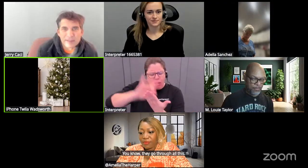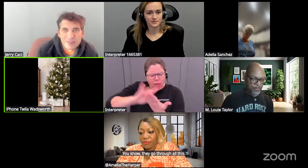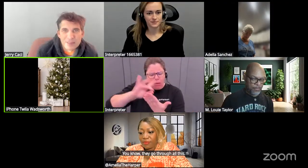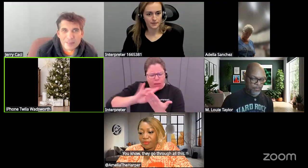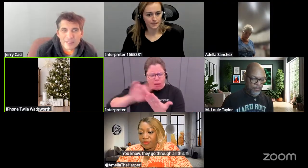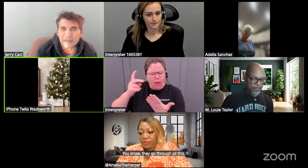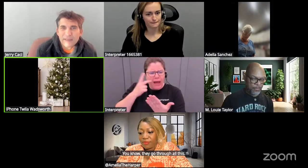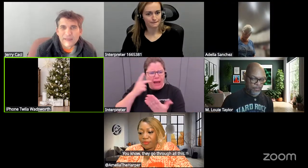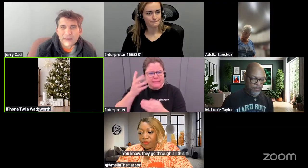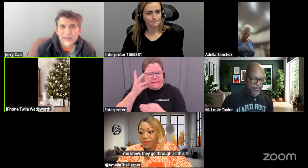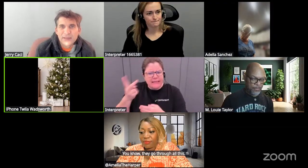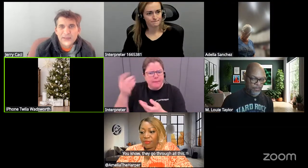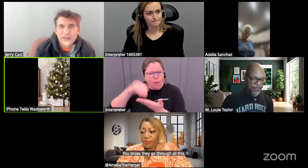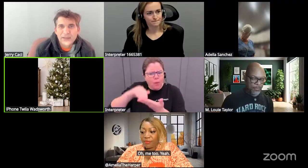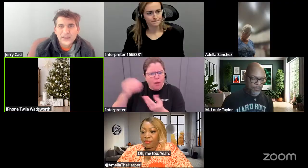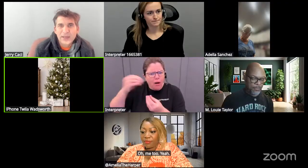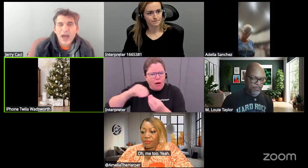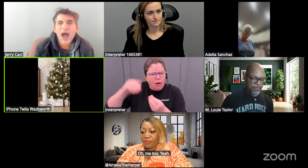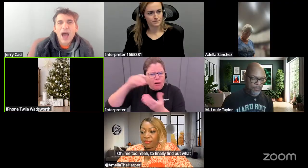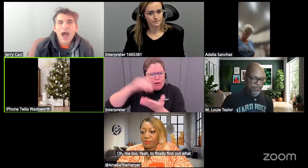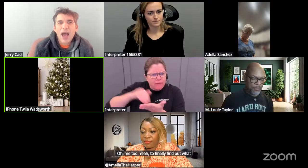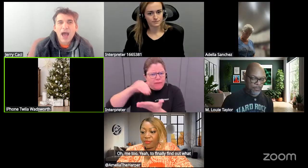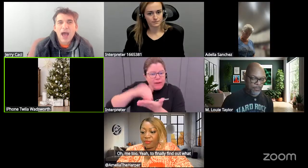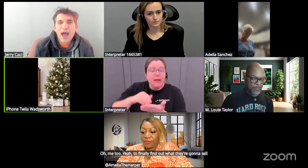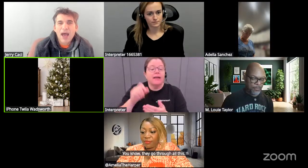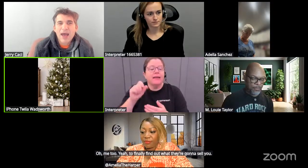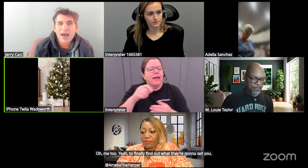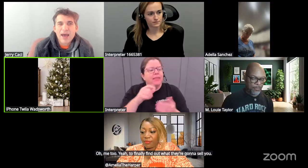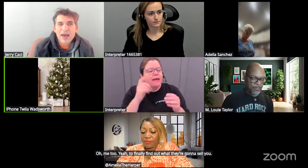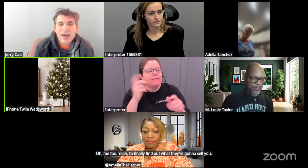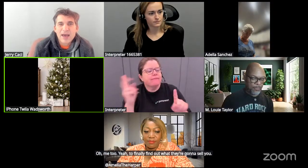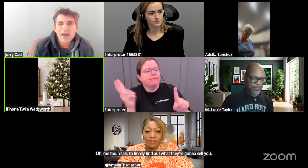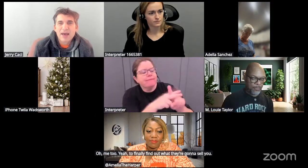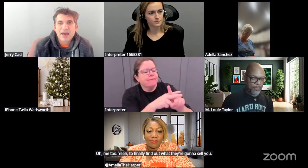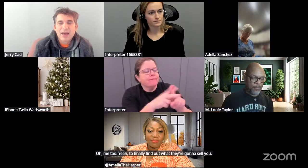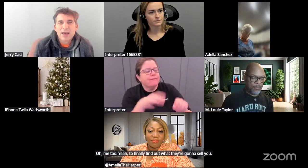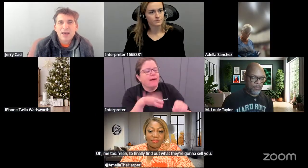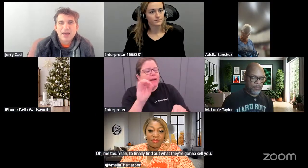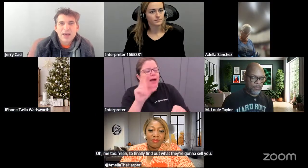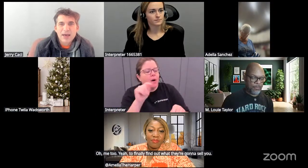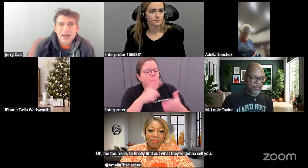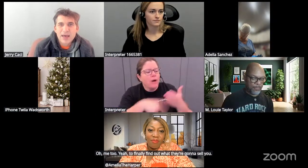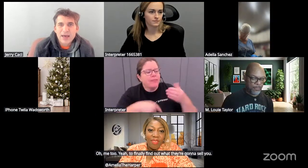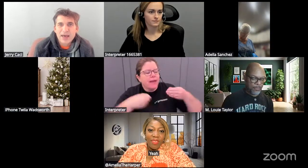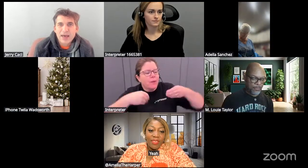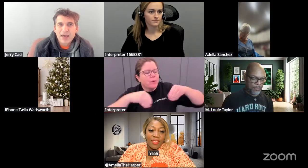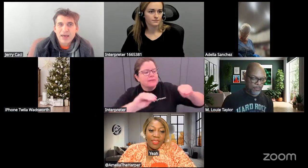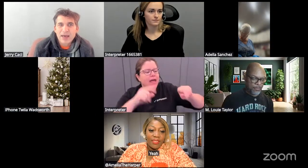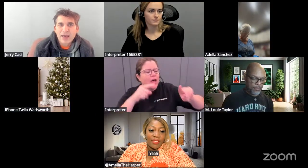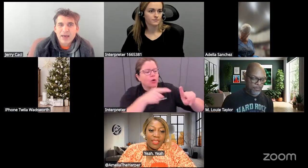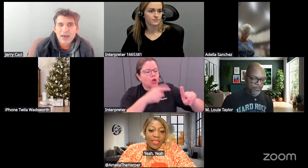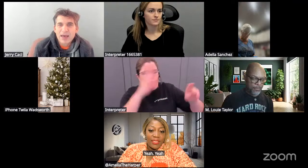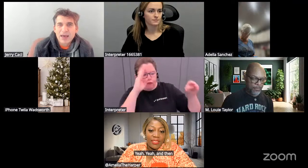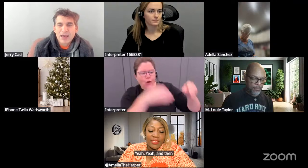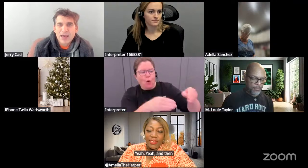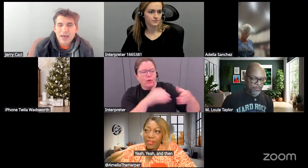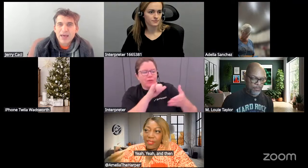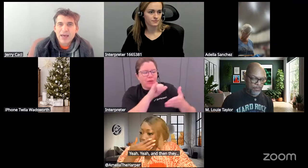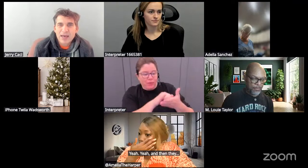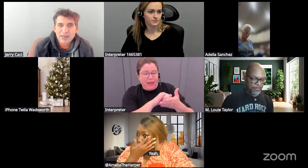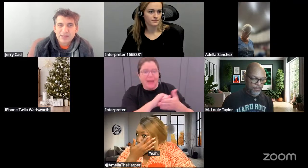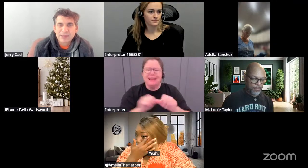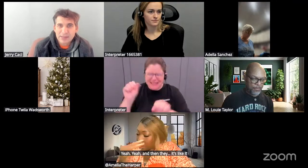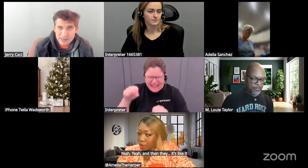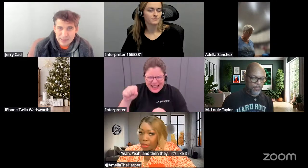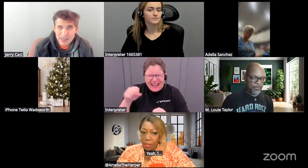Yeah, to finally find out what they're going to sell you. Yeah. Yeah, and then Yeah, it's like it's